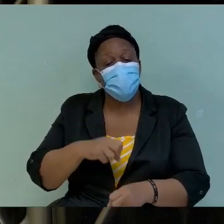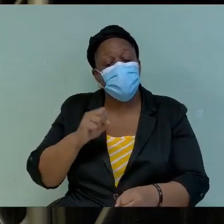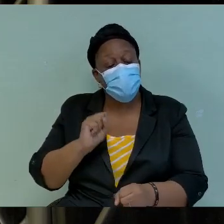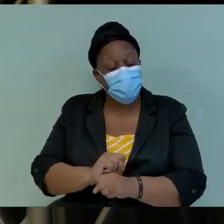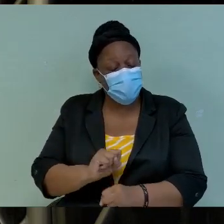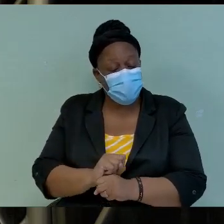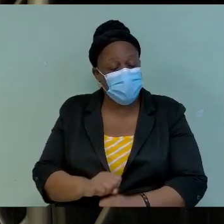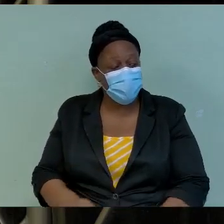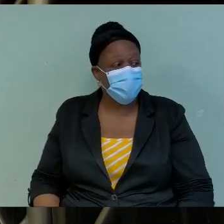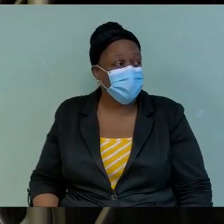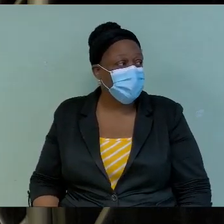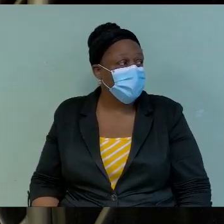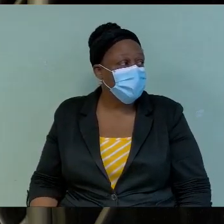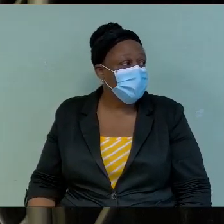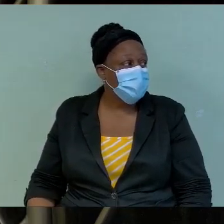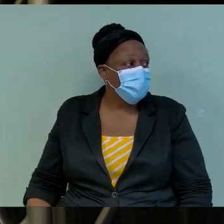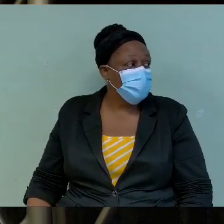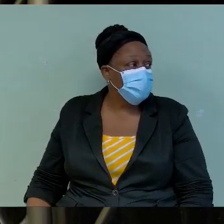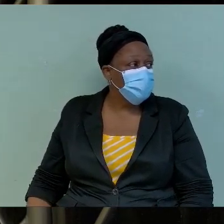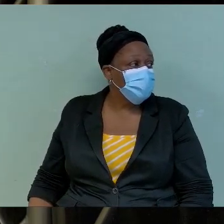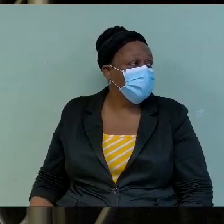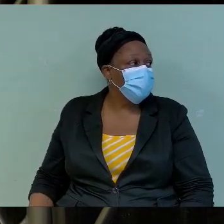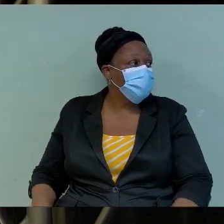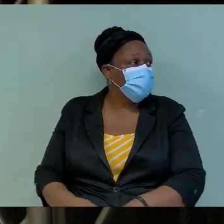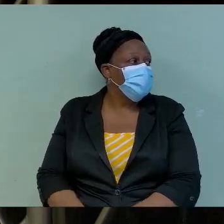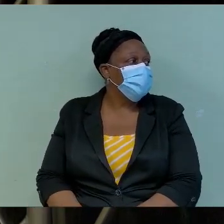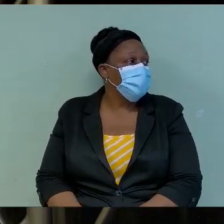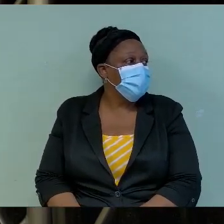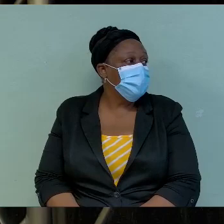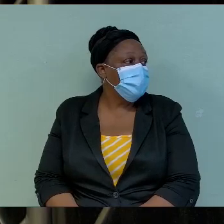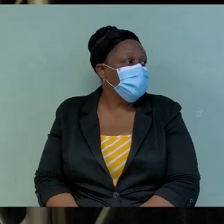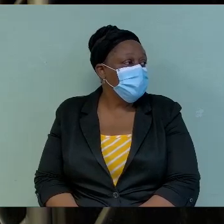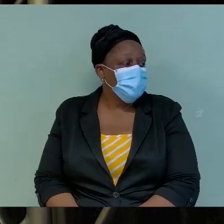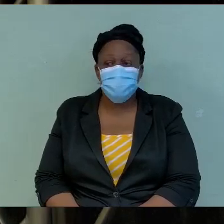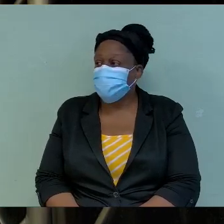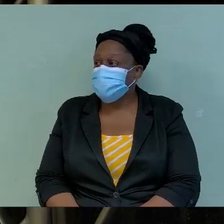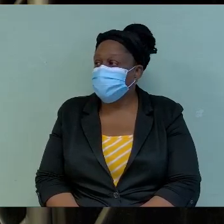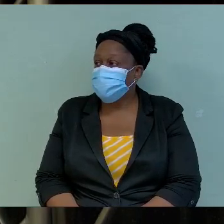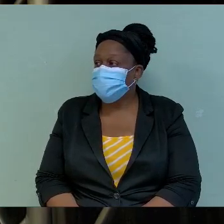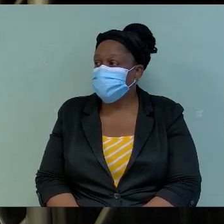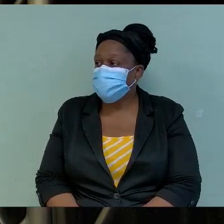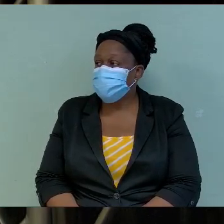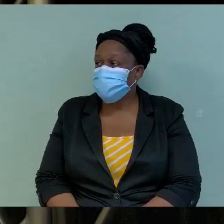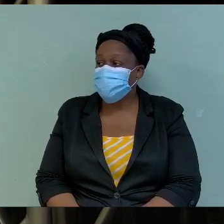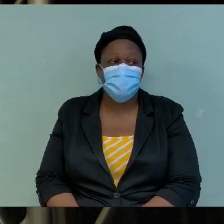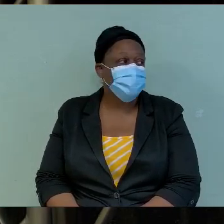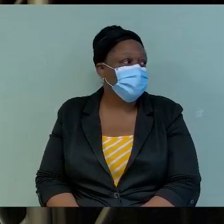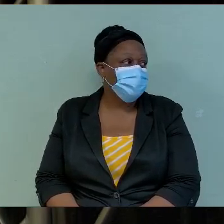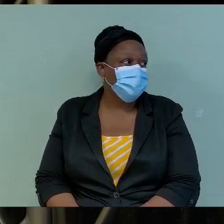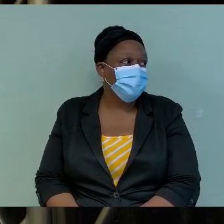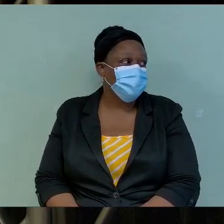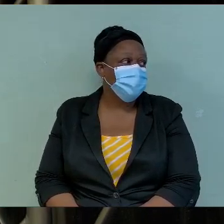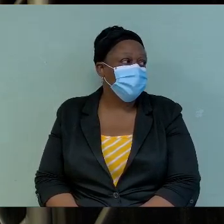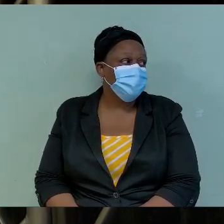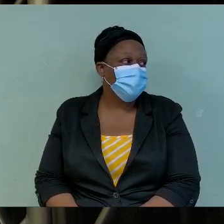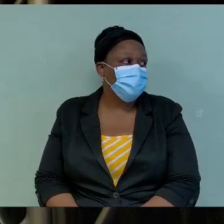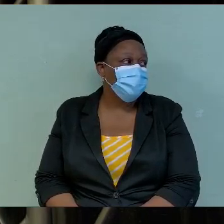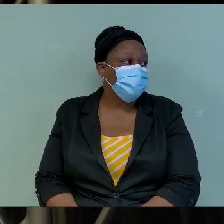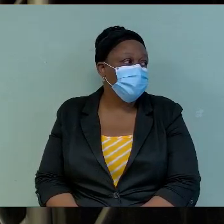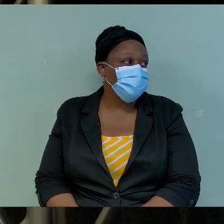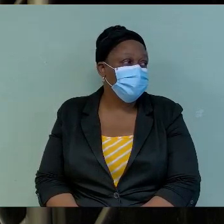this activity, Sergeant Sophia Henry. And yes, she's the wife of Superintendent Cromwell Henry. So you see the whole family